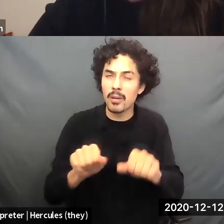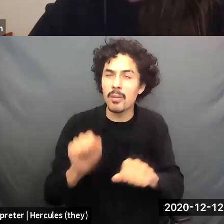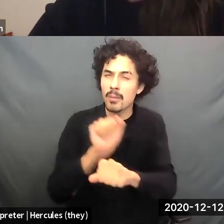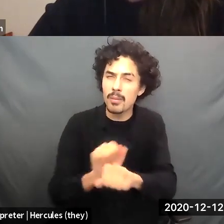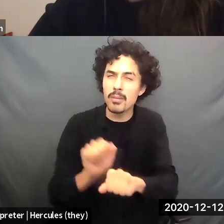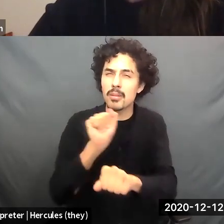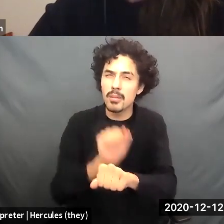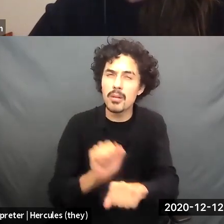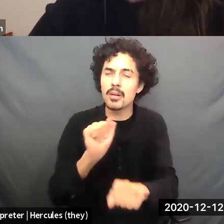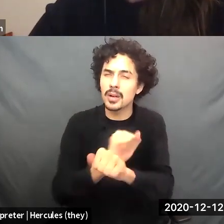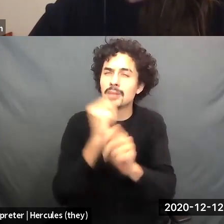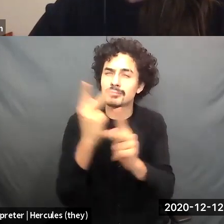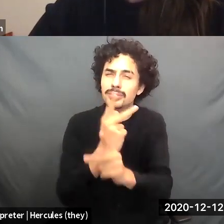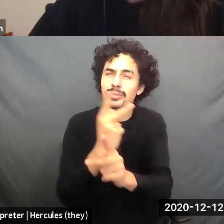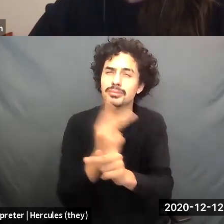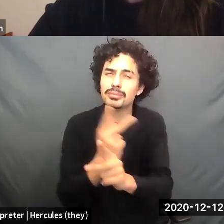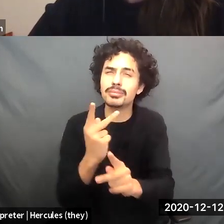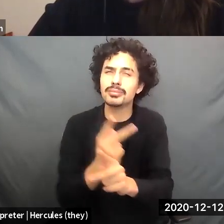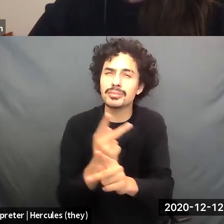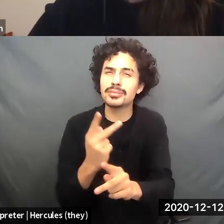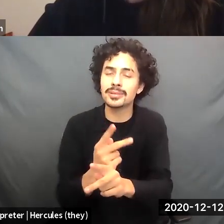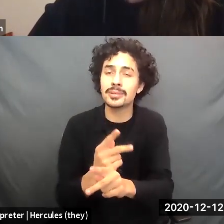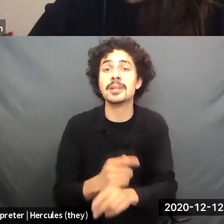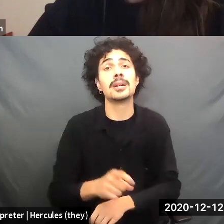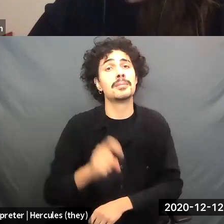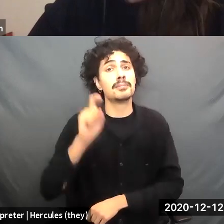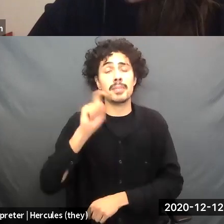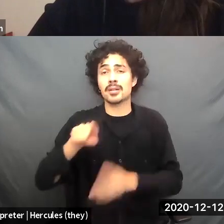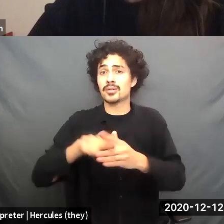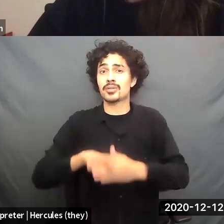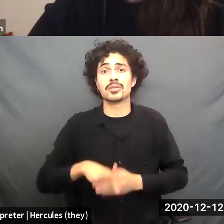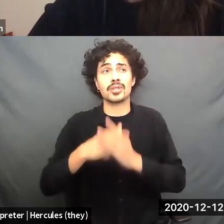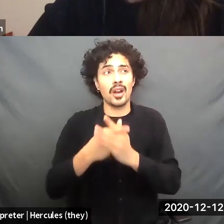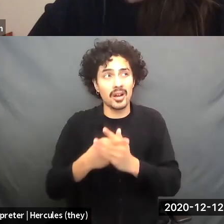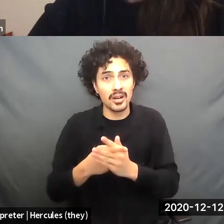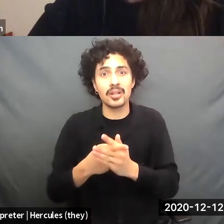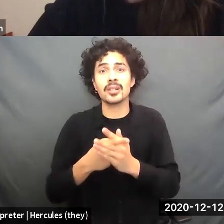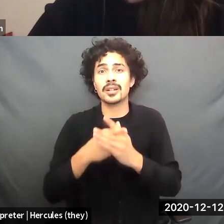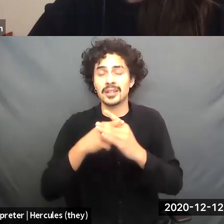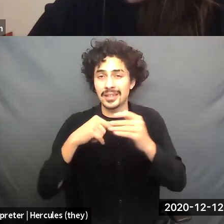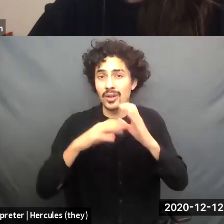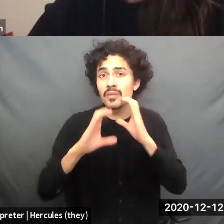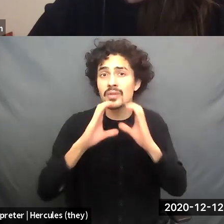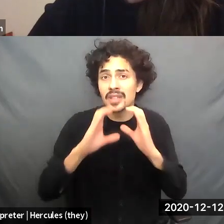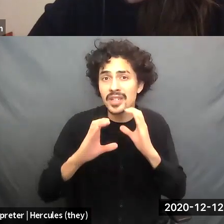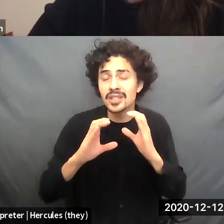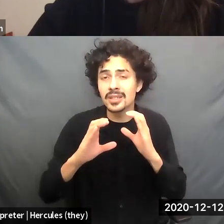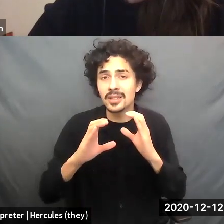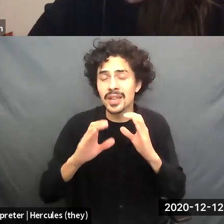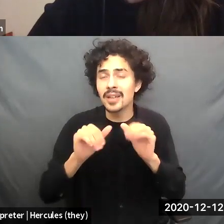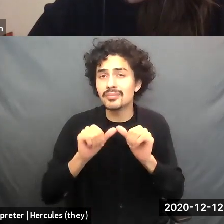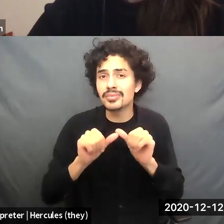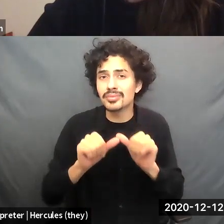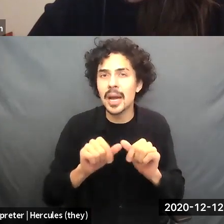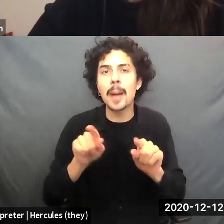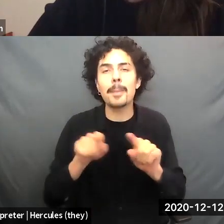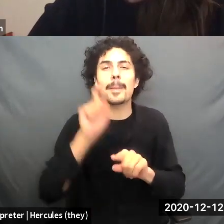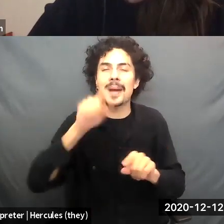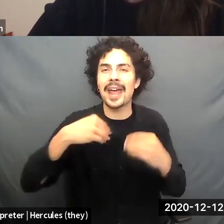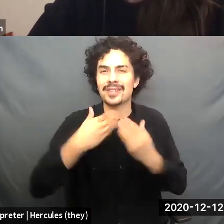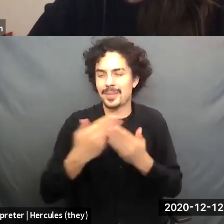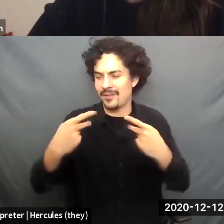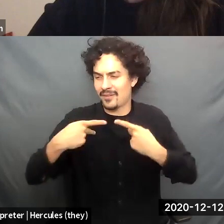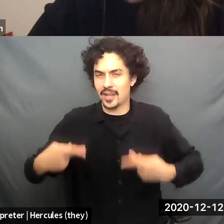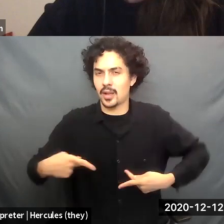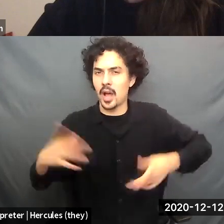I think can start and needs to rest in conversation, but also has to have something that is more tangible attached to it. so,